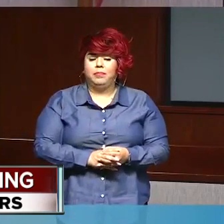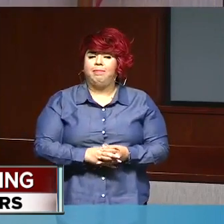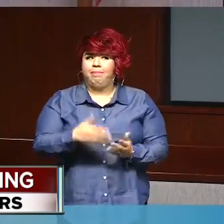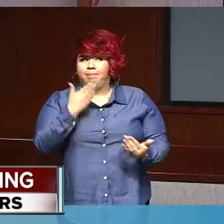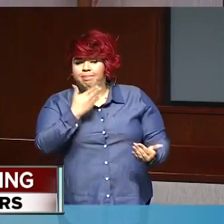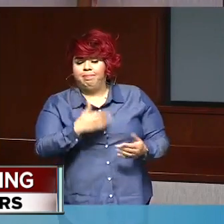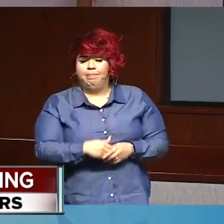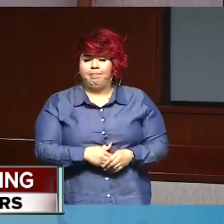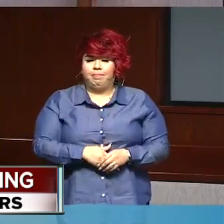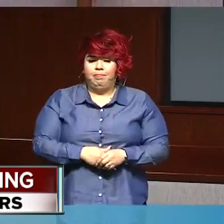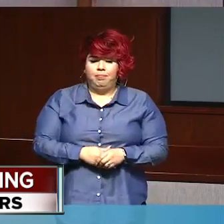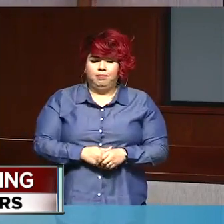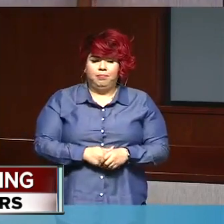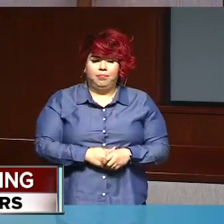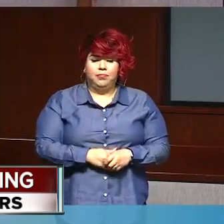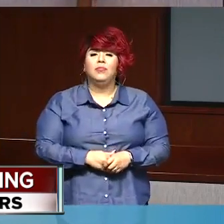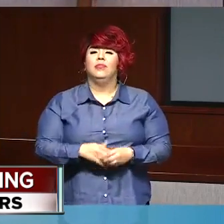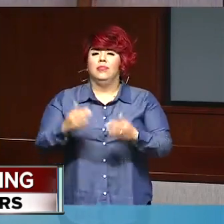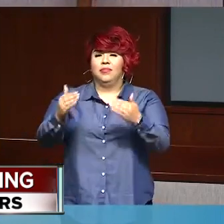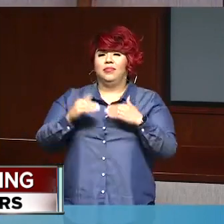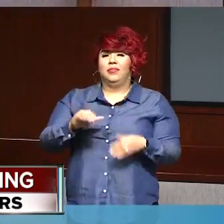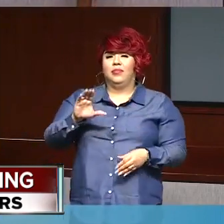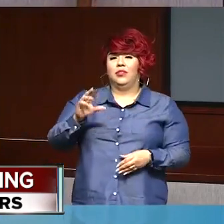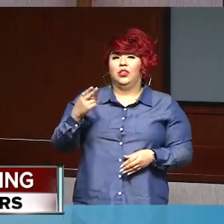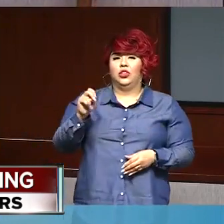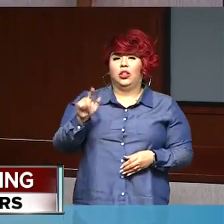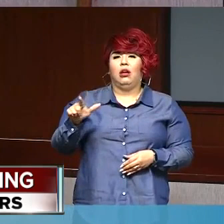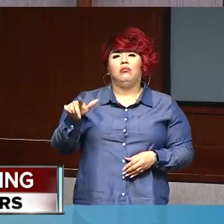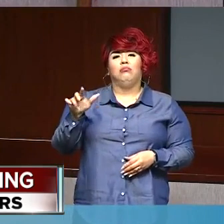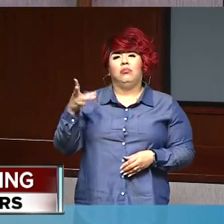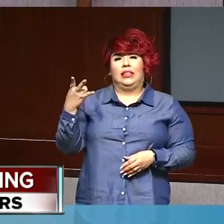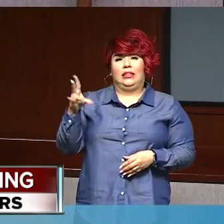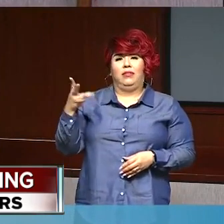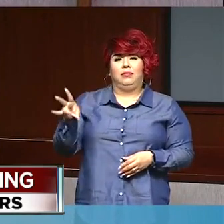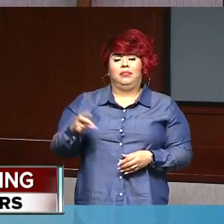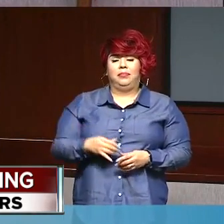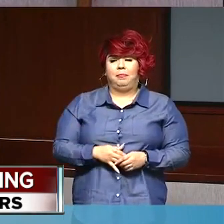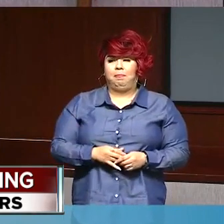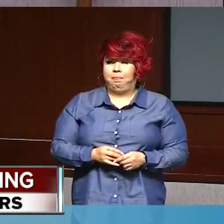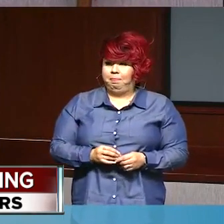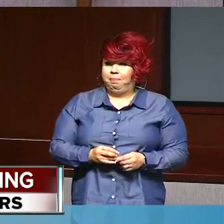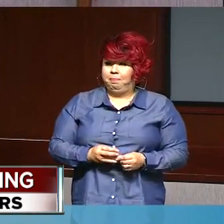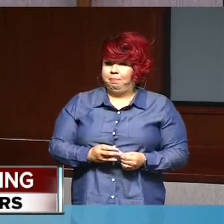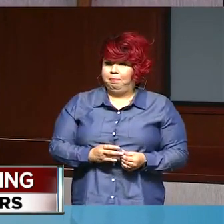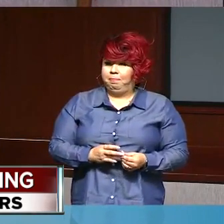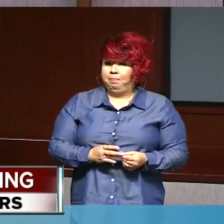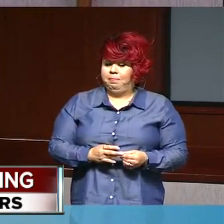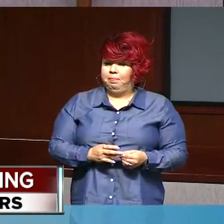Thank you, sir. Okay, Channel 17, do we have anyone on the line?